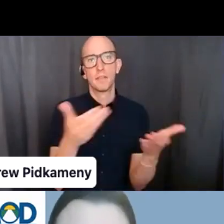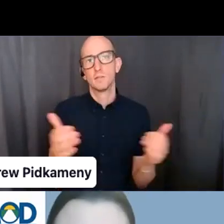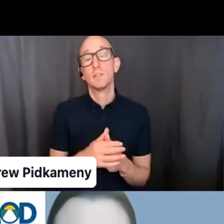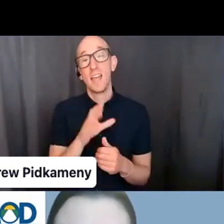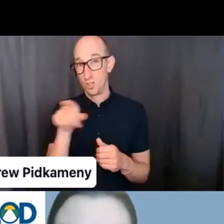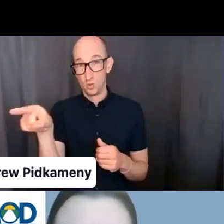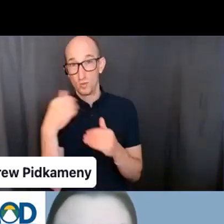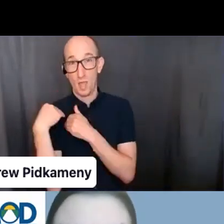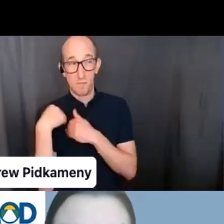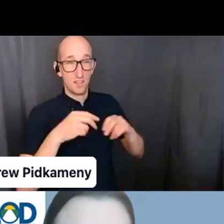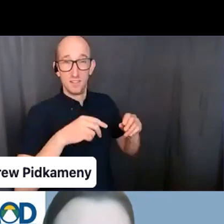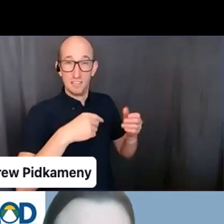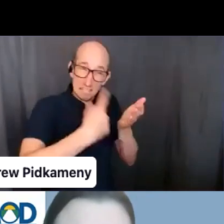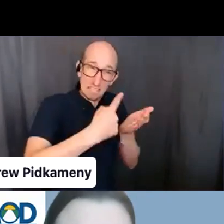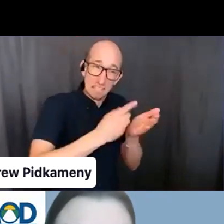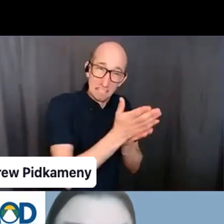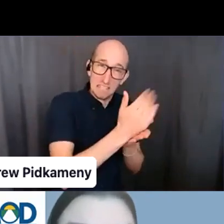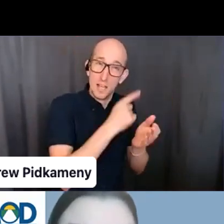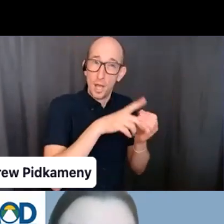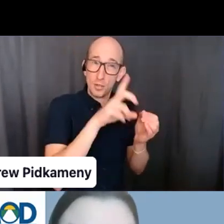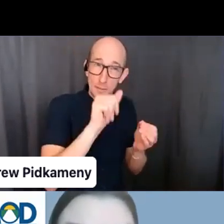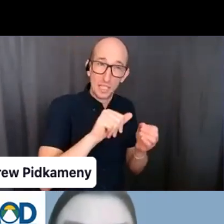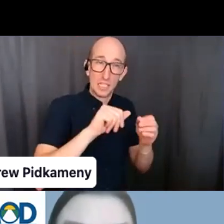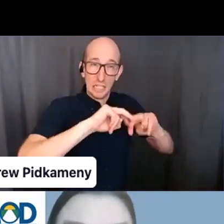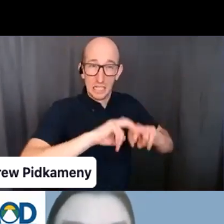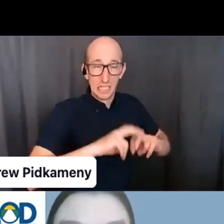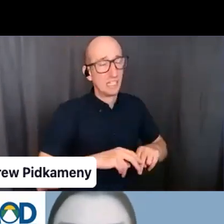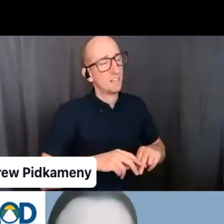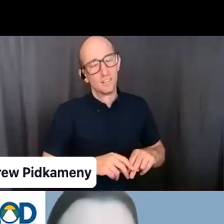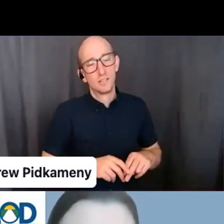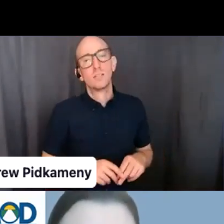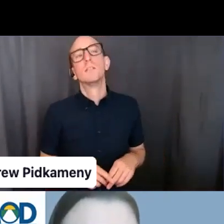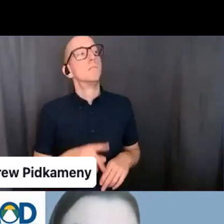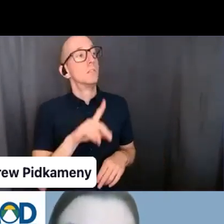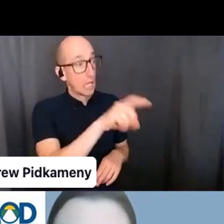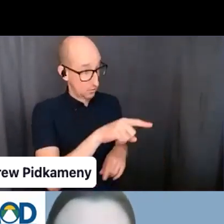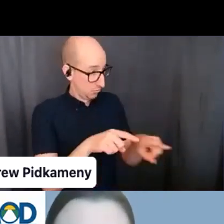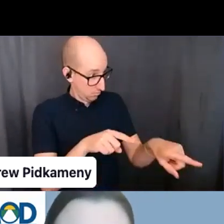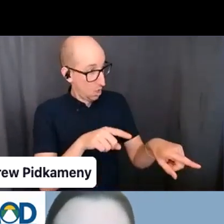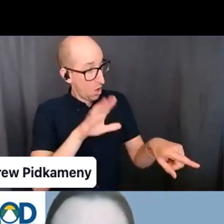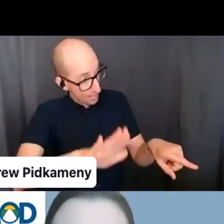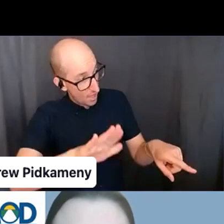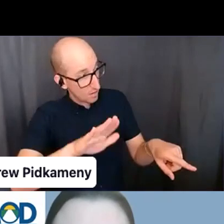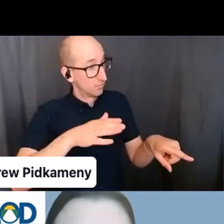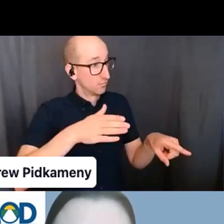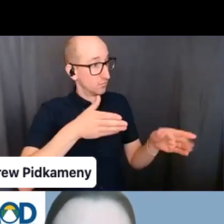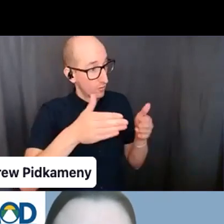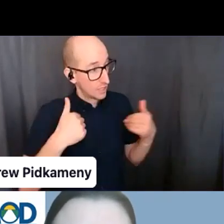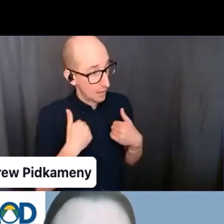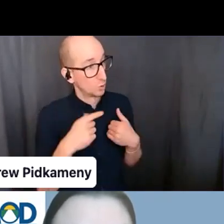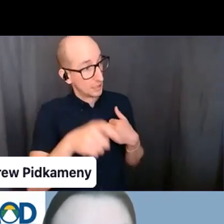You're really just going to ask if this is a service animal needed because of a disability, and if they say yes, then you take them at their word that they have a